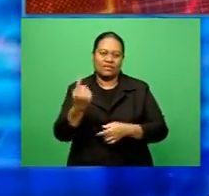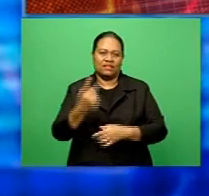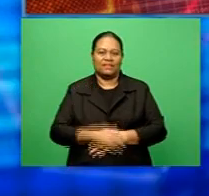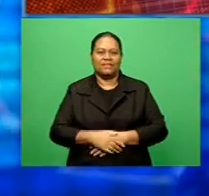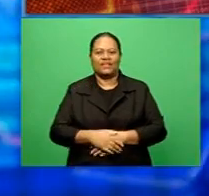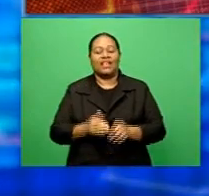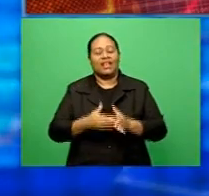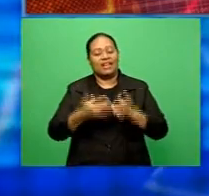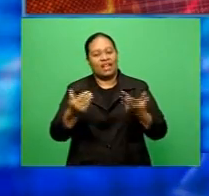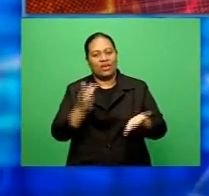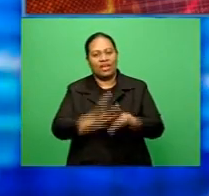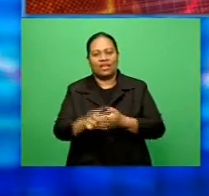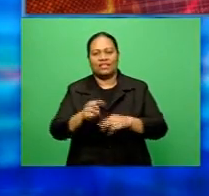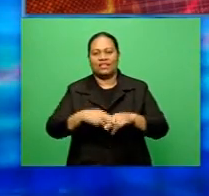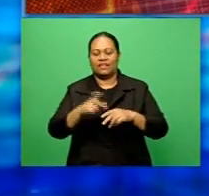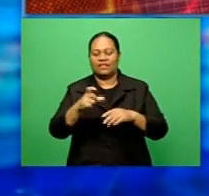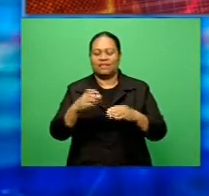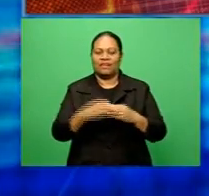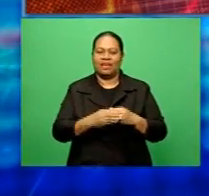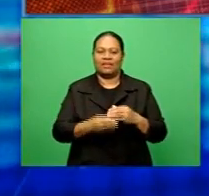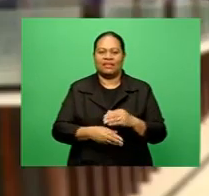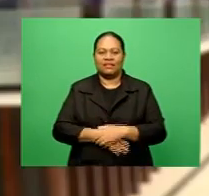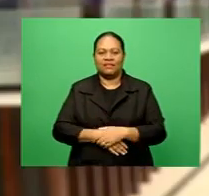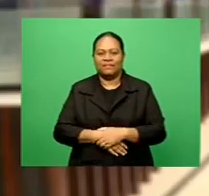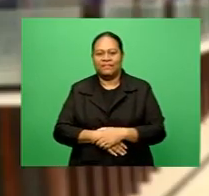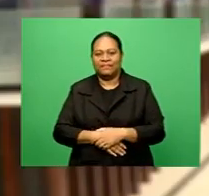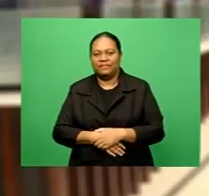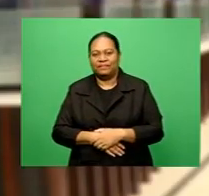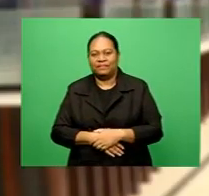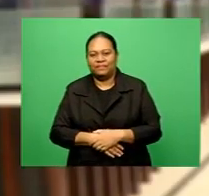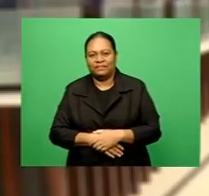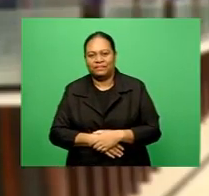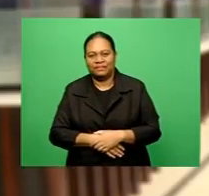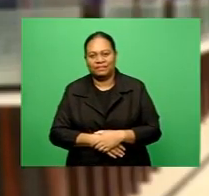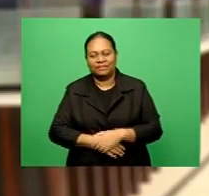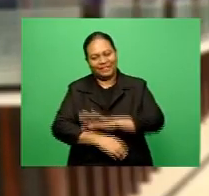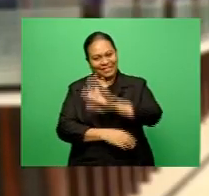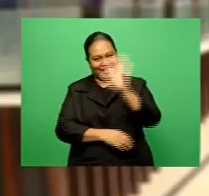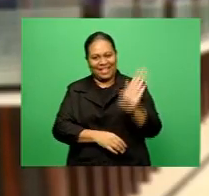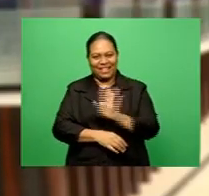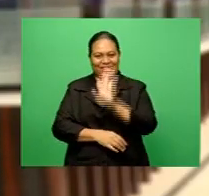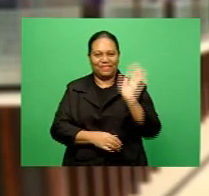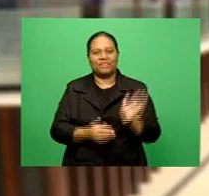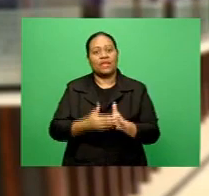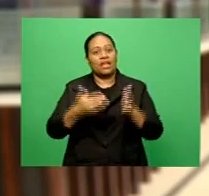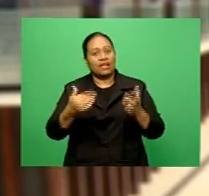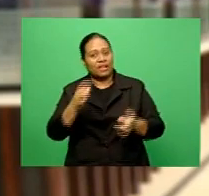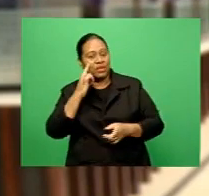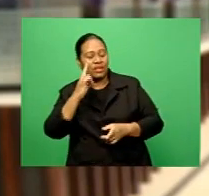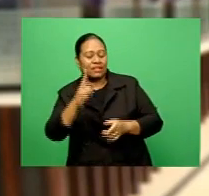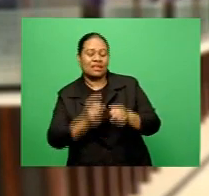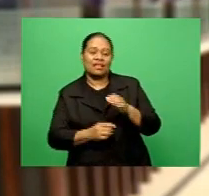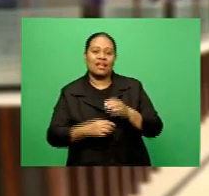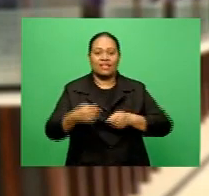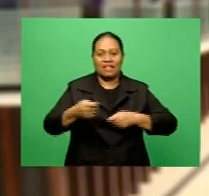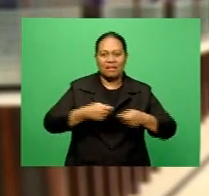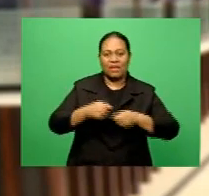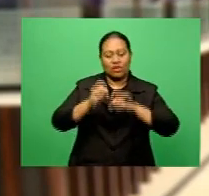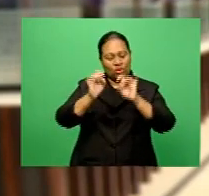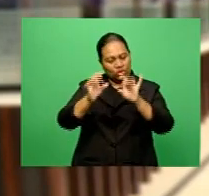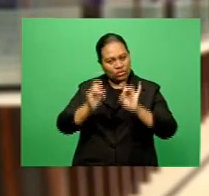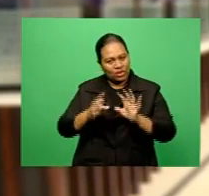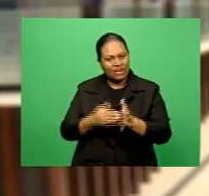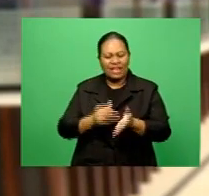HFC Bank joins us now with the latest from the trading world. Hello there. Looking at the latest in markets, Australia's